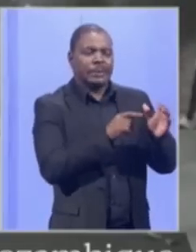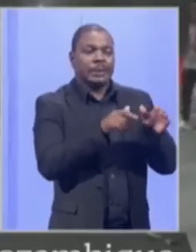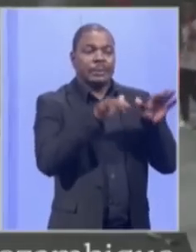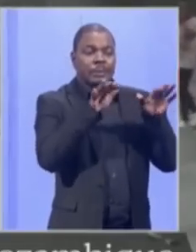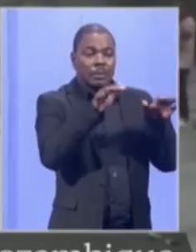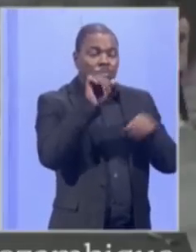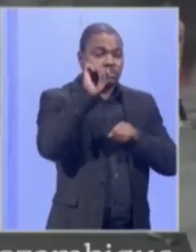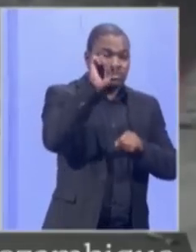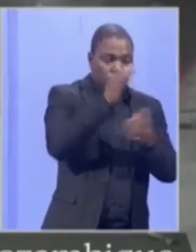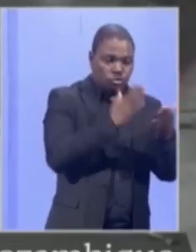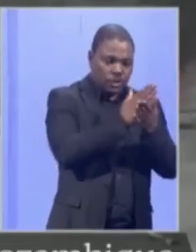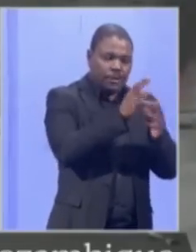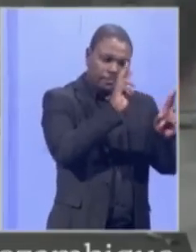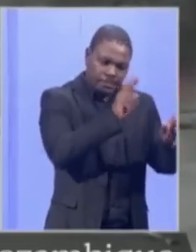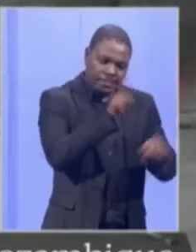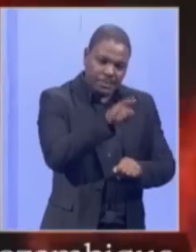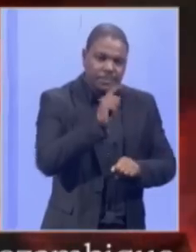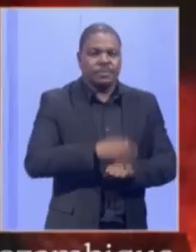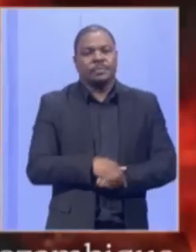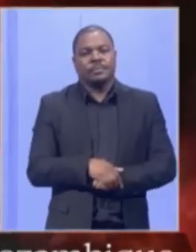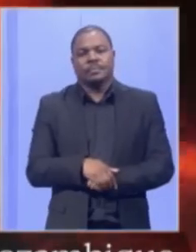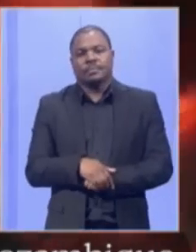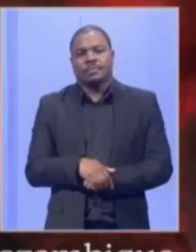tsa baipilaetsi.